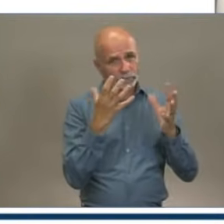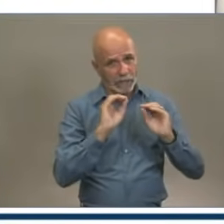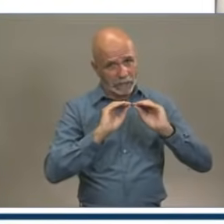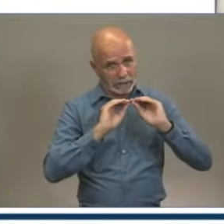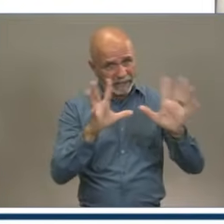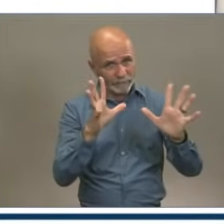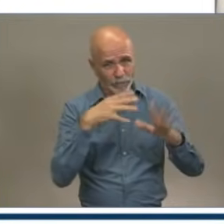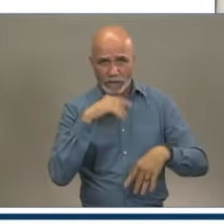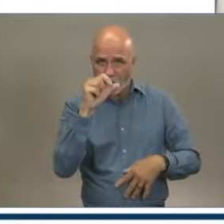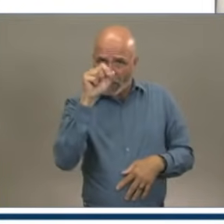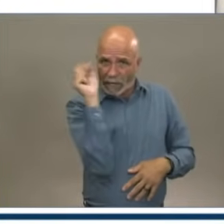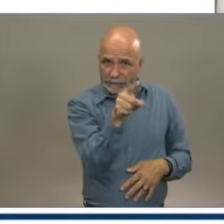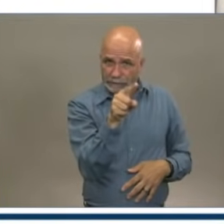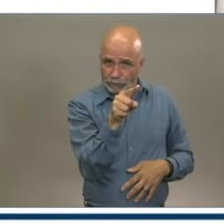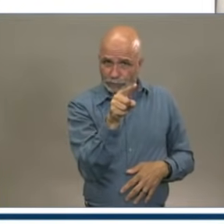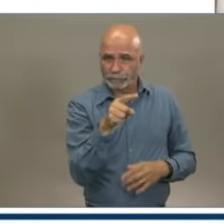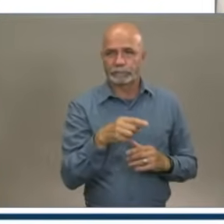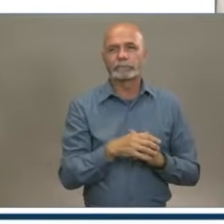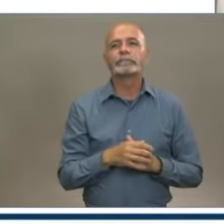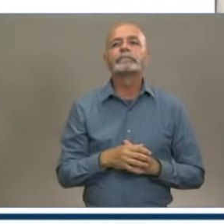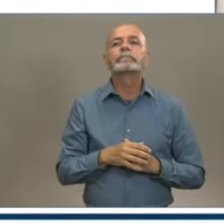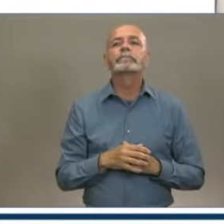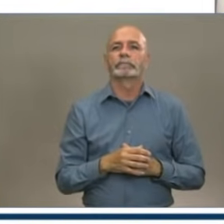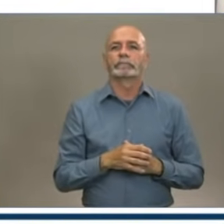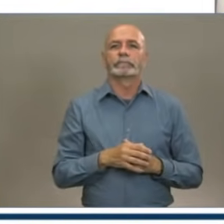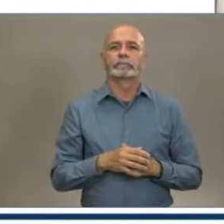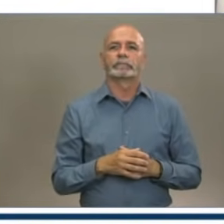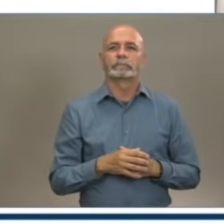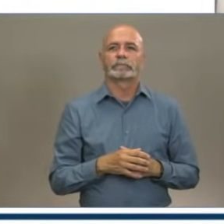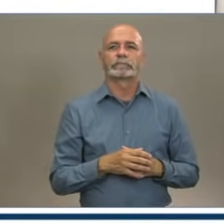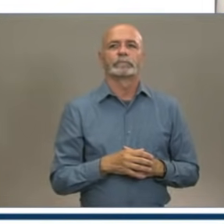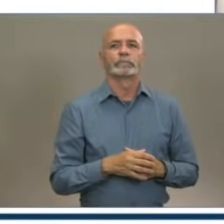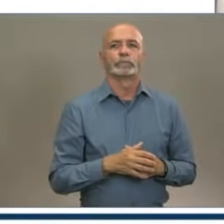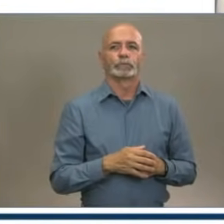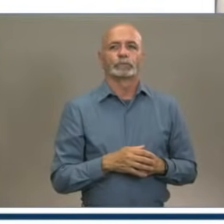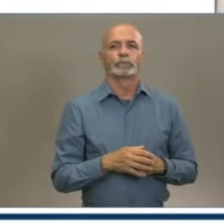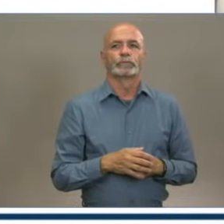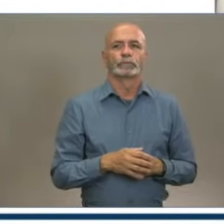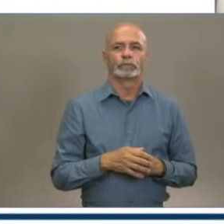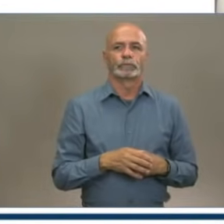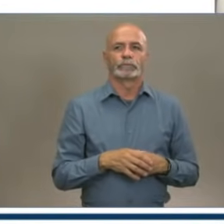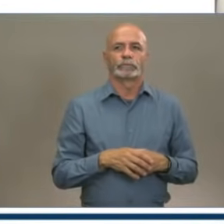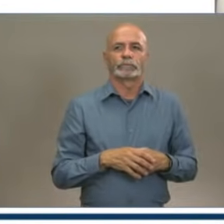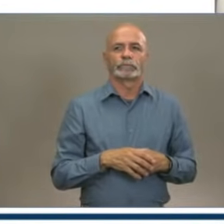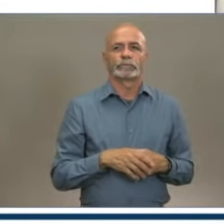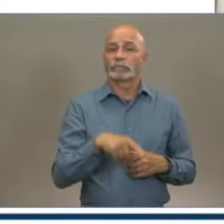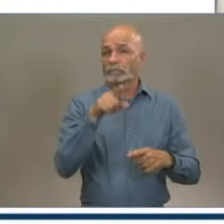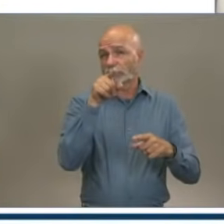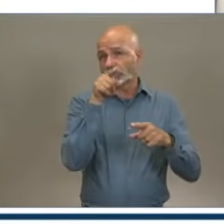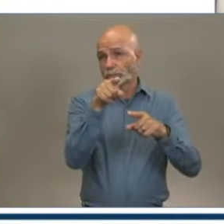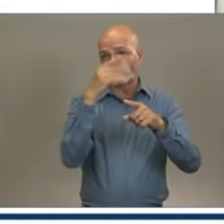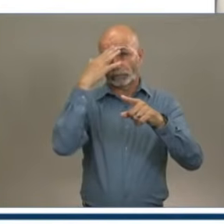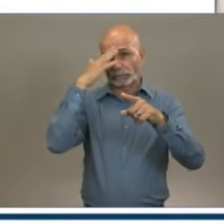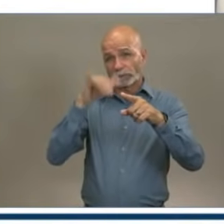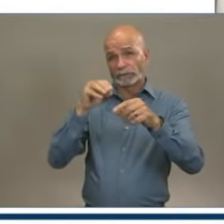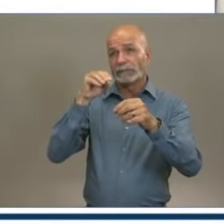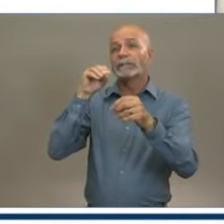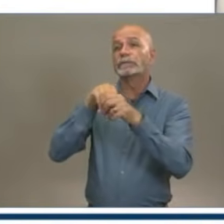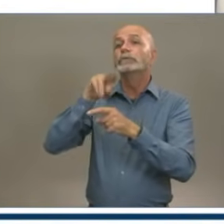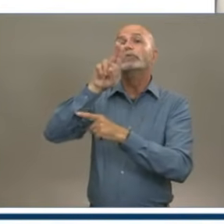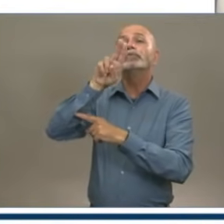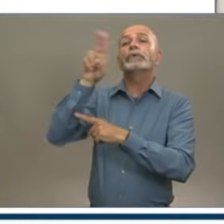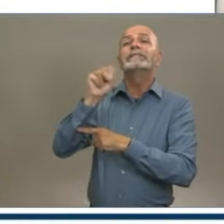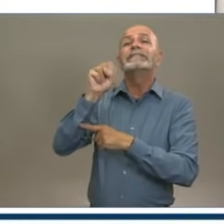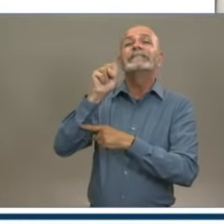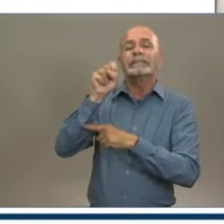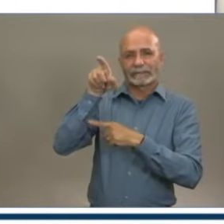year. And that's, I wonder if you are aware of the U.S. Centers for Disease Control's advice on public health messaging,